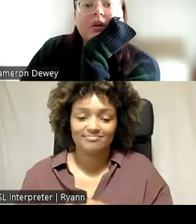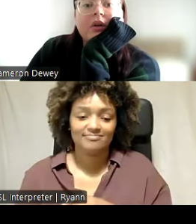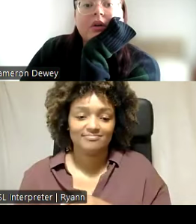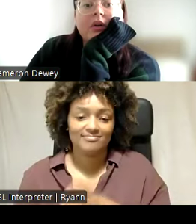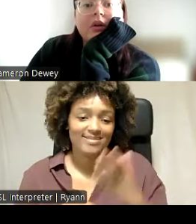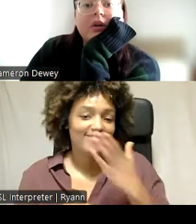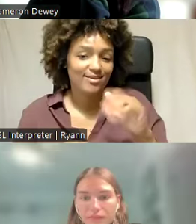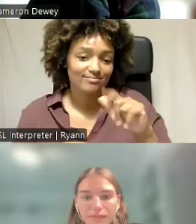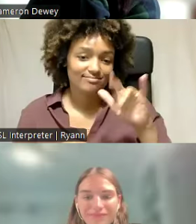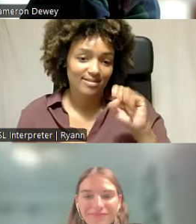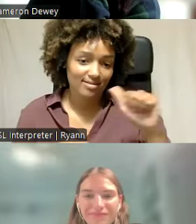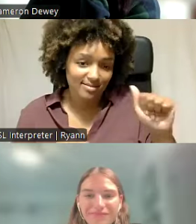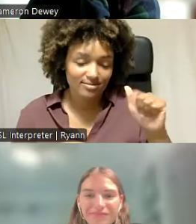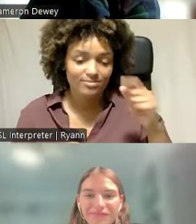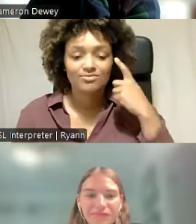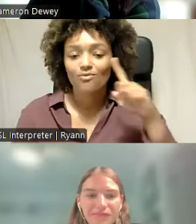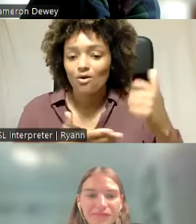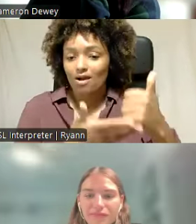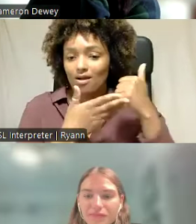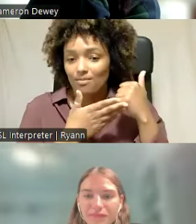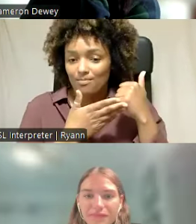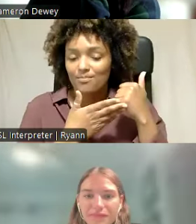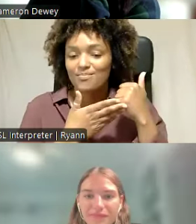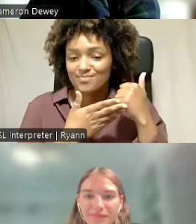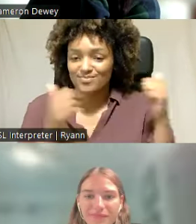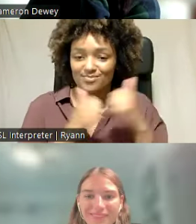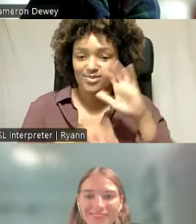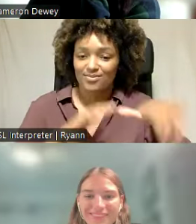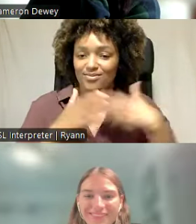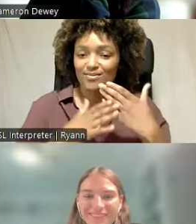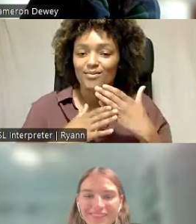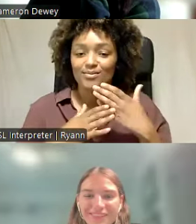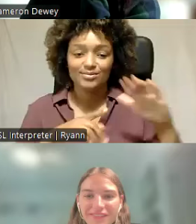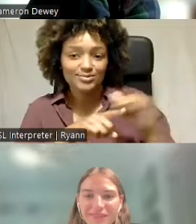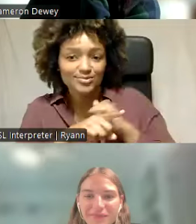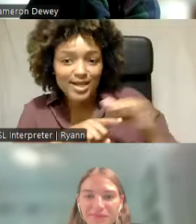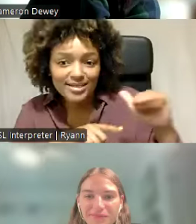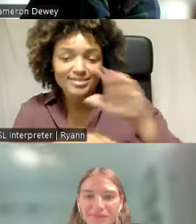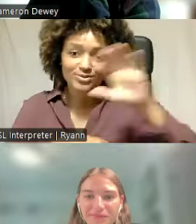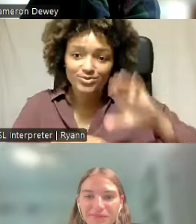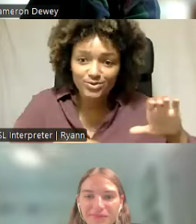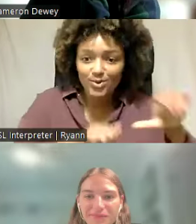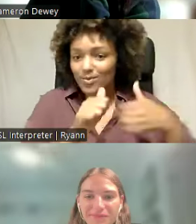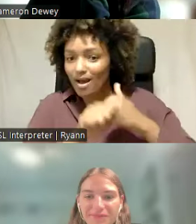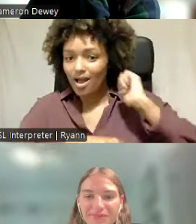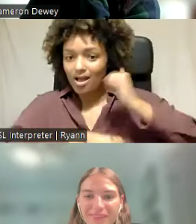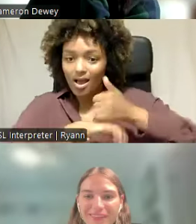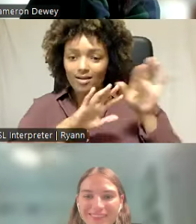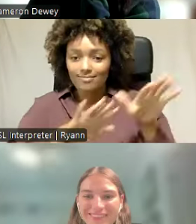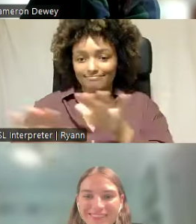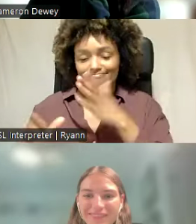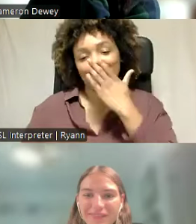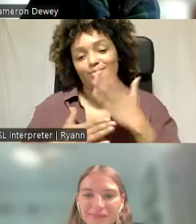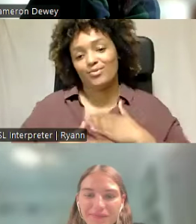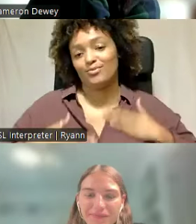also helping with the whole Zoom and training and setting everything up. We really appreciate it. But yeah, if you guys have